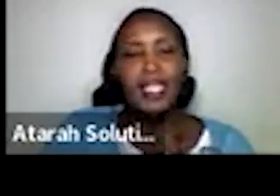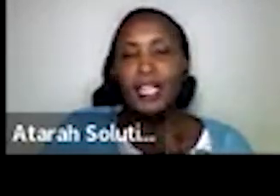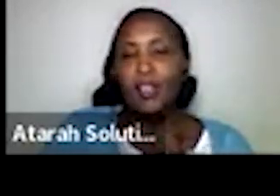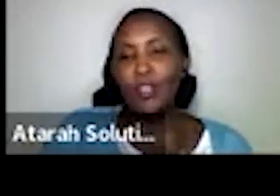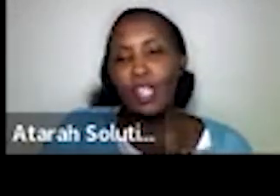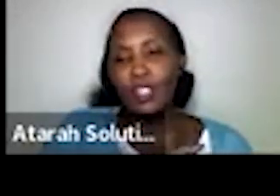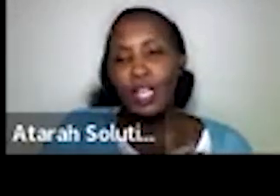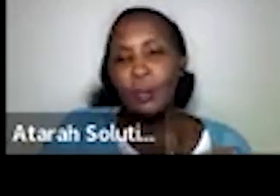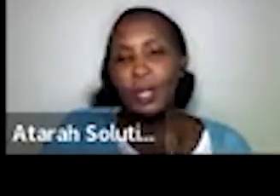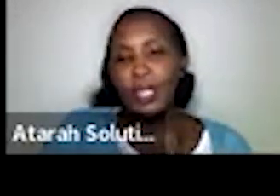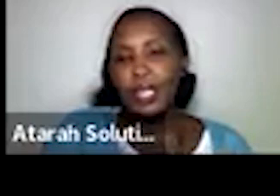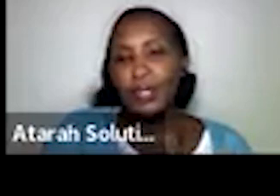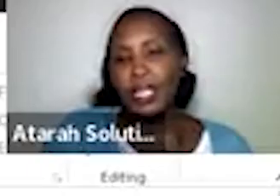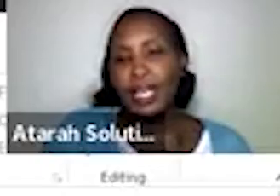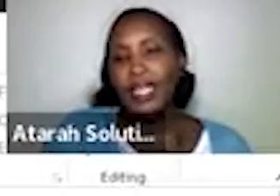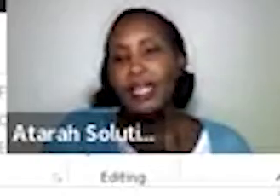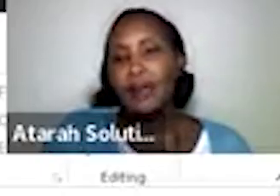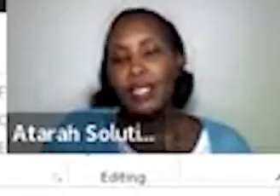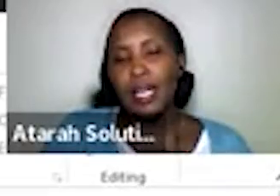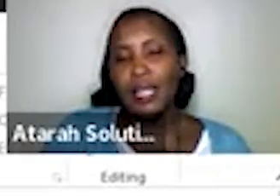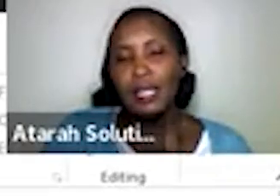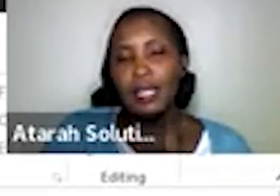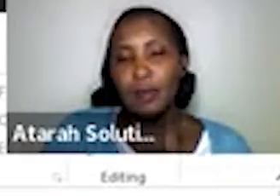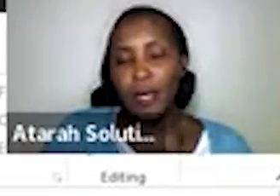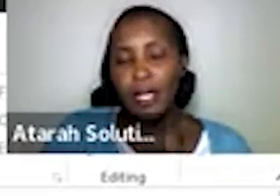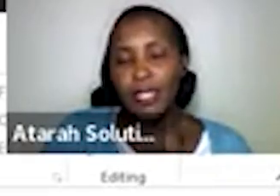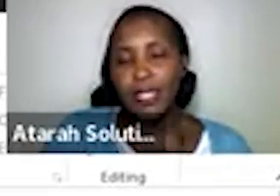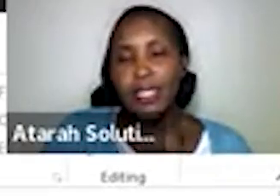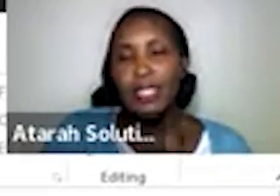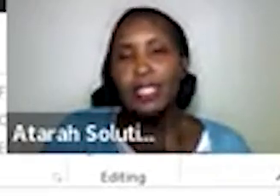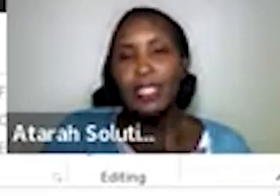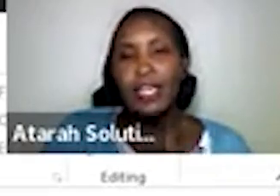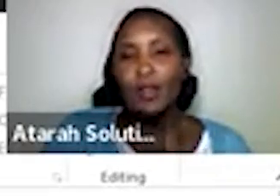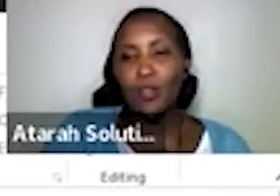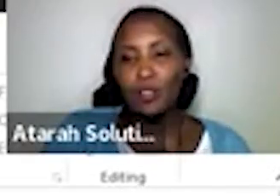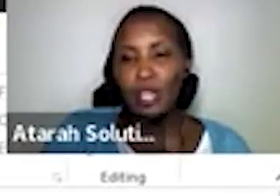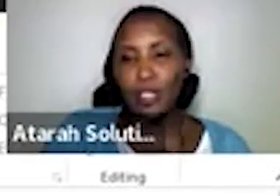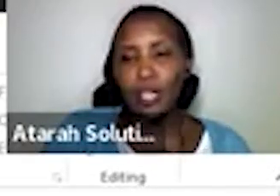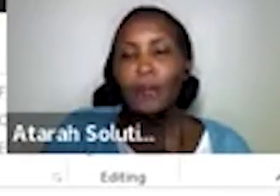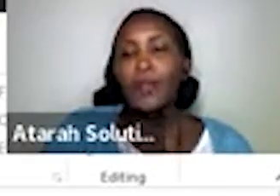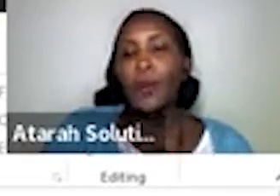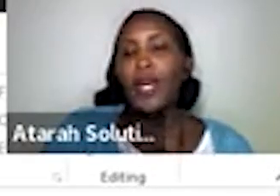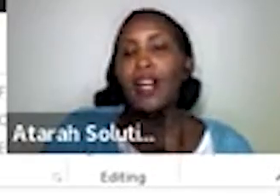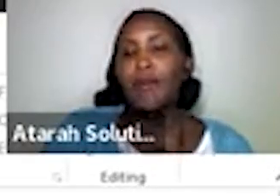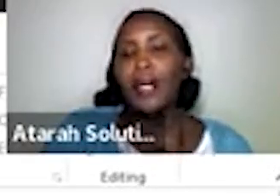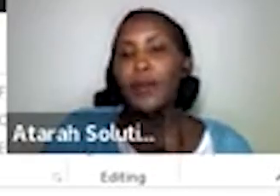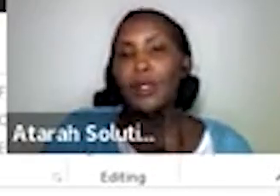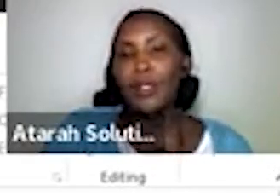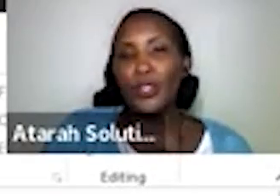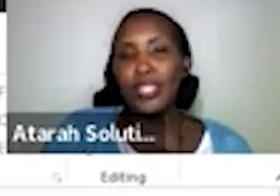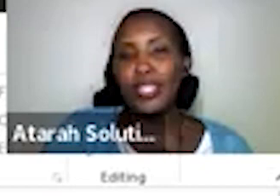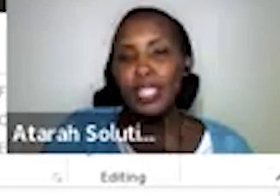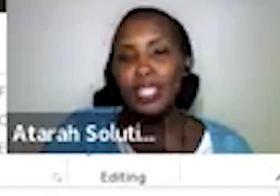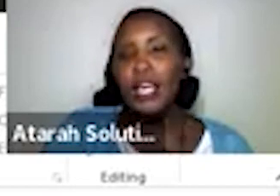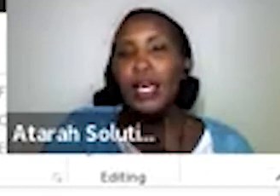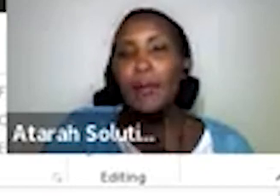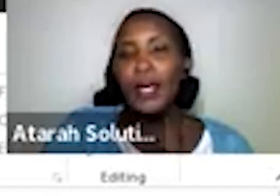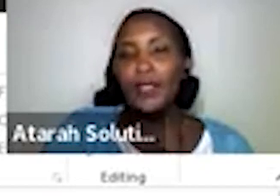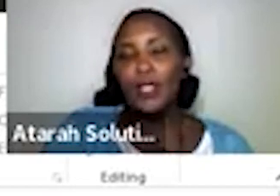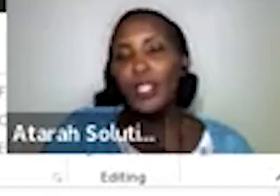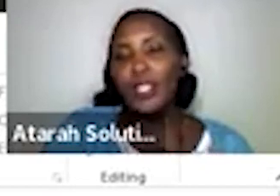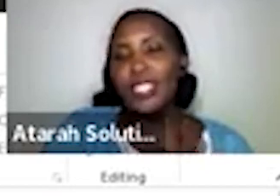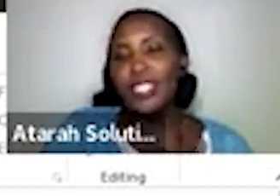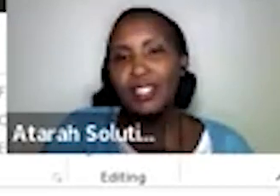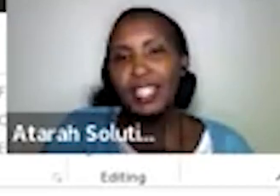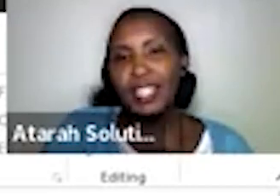Limited. Stallion Construction Company Limited, like the name spells it, deals in construction. We have Pathway Solution Services.